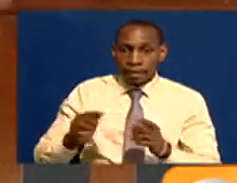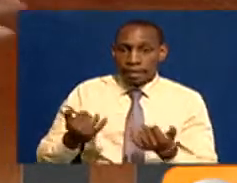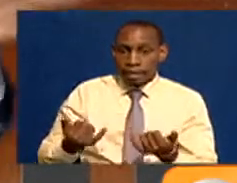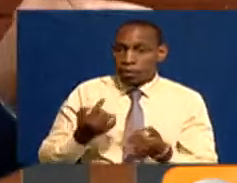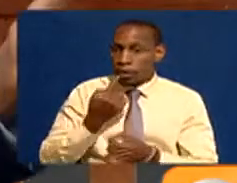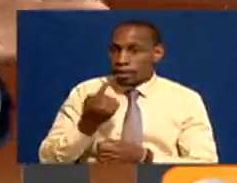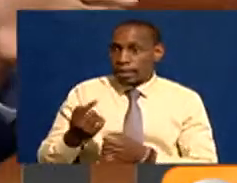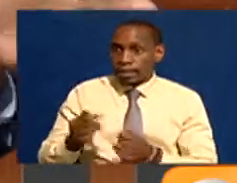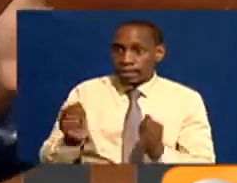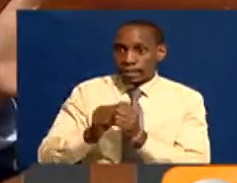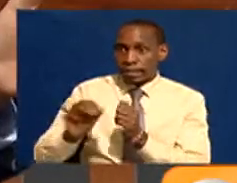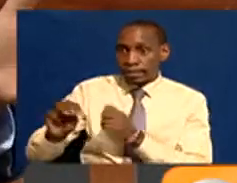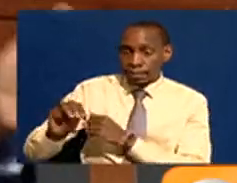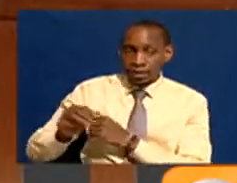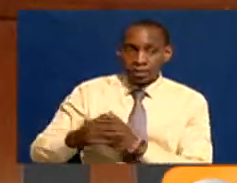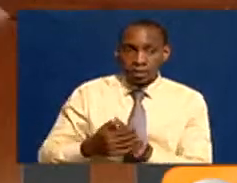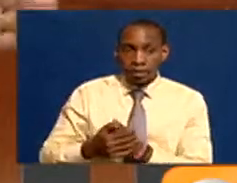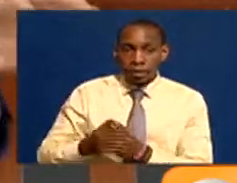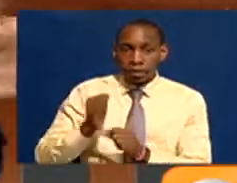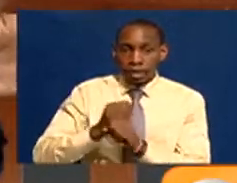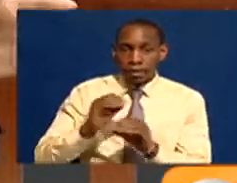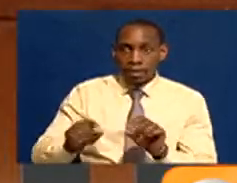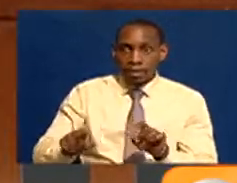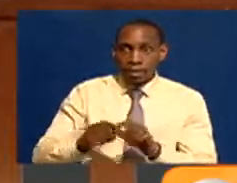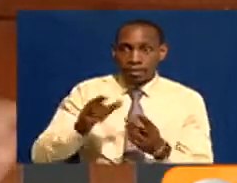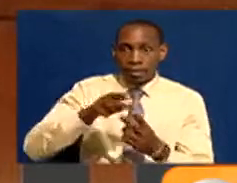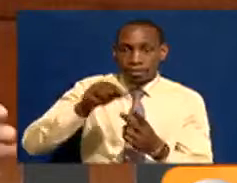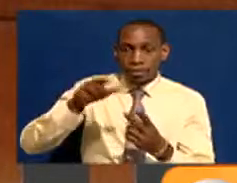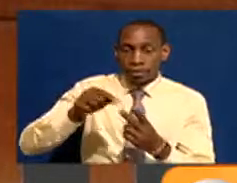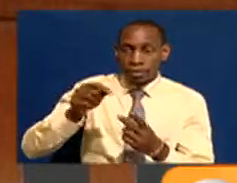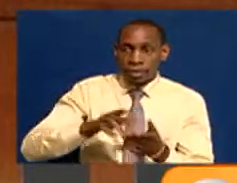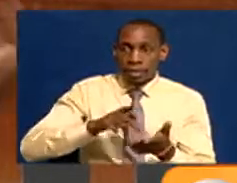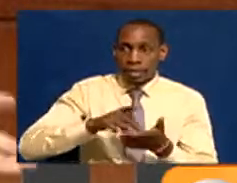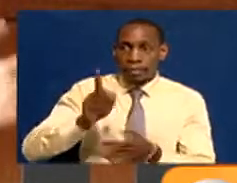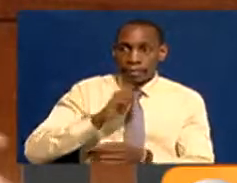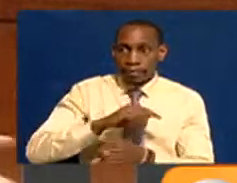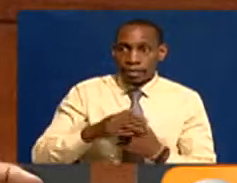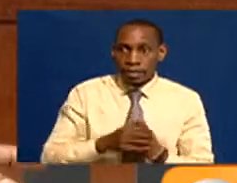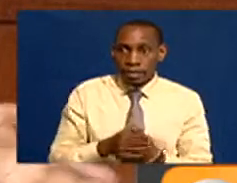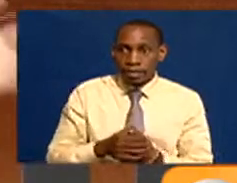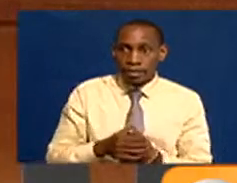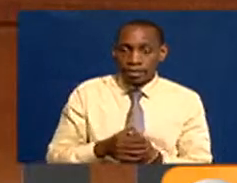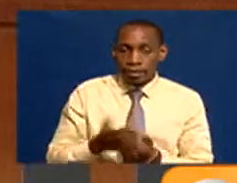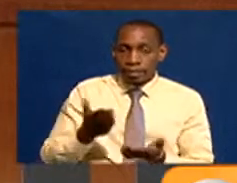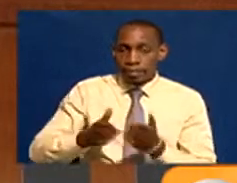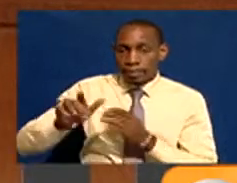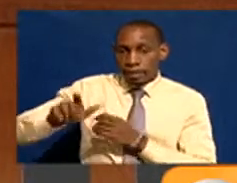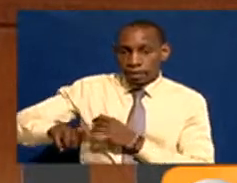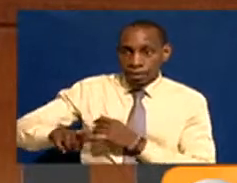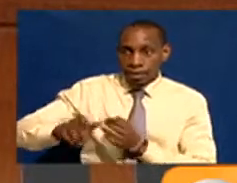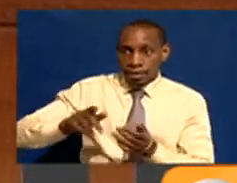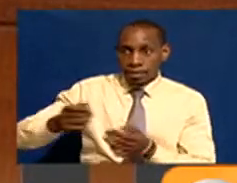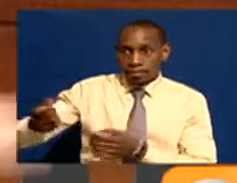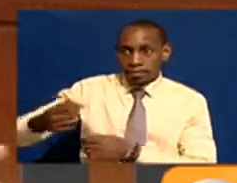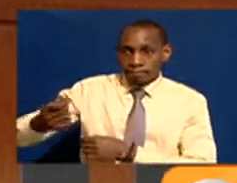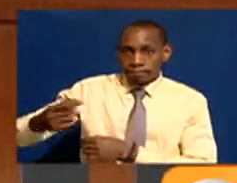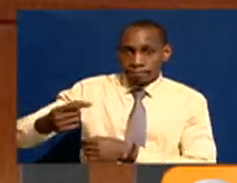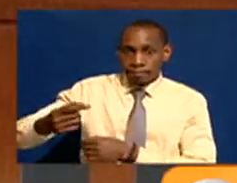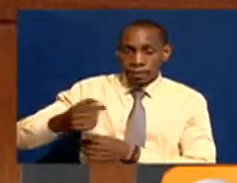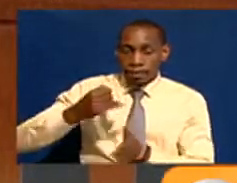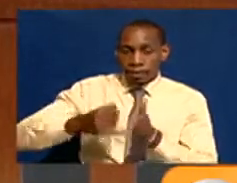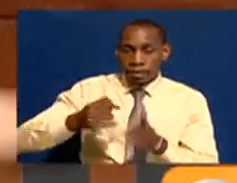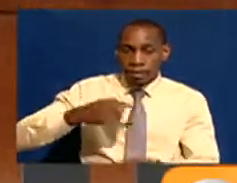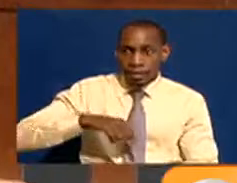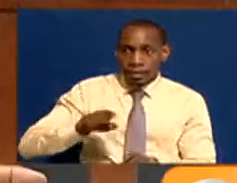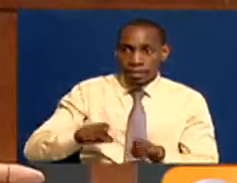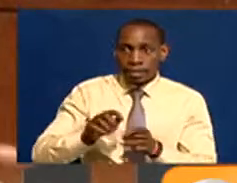people, these 10 million who have no jobs, that I'll give you a job that may be paying slightly a bit less than what we are paying today within our industry,